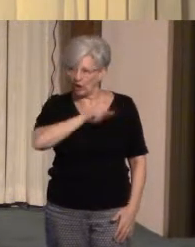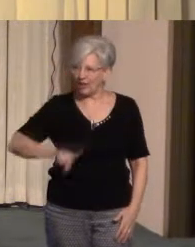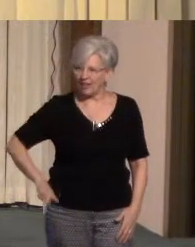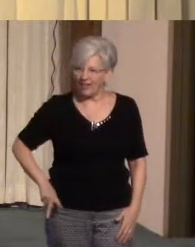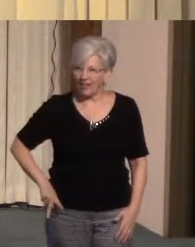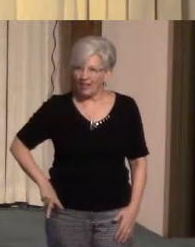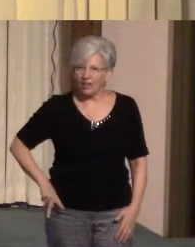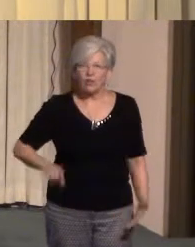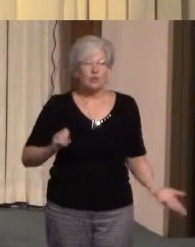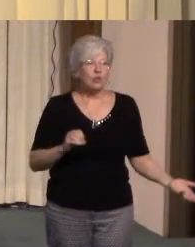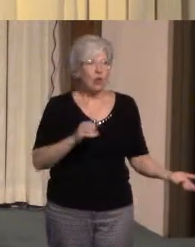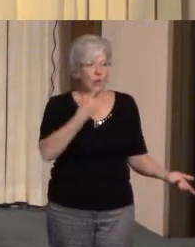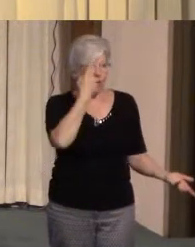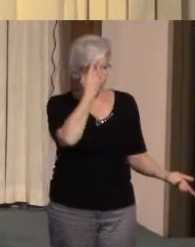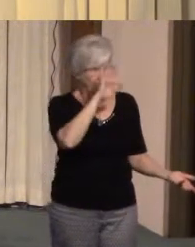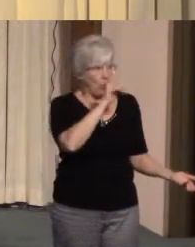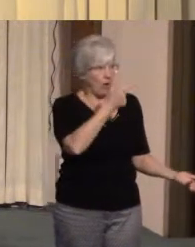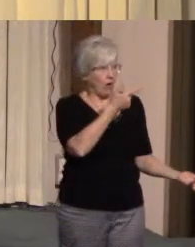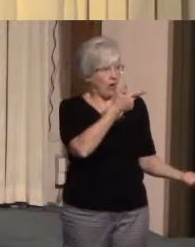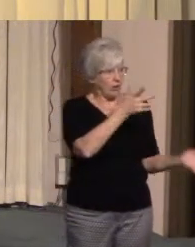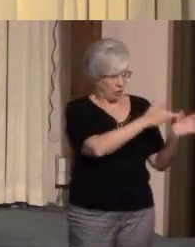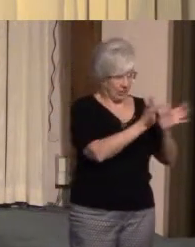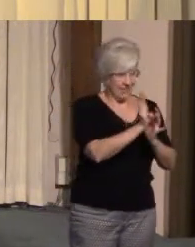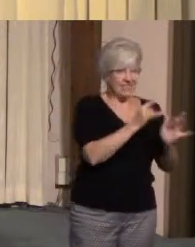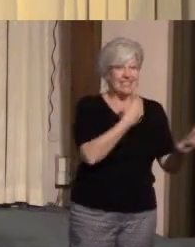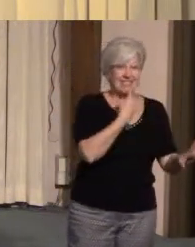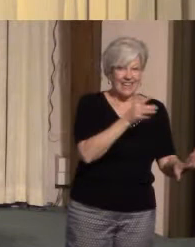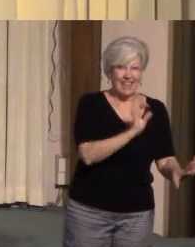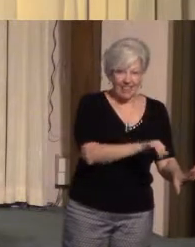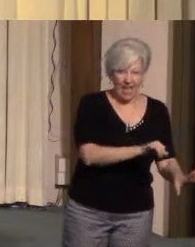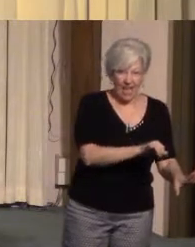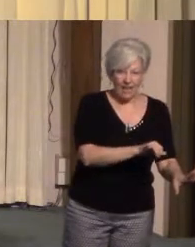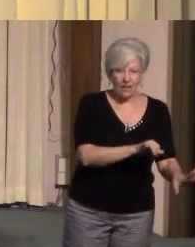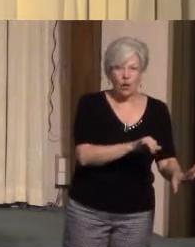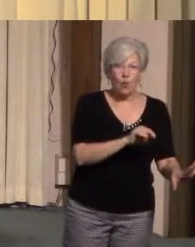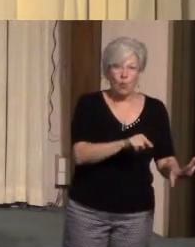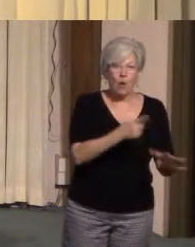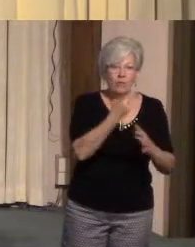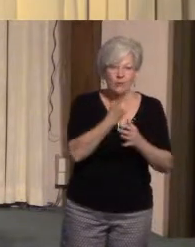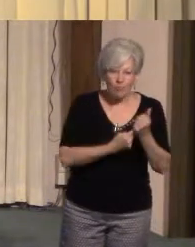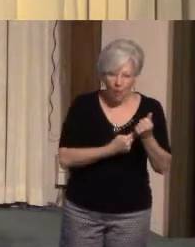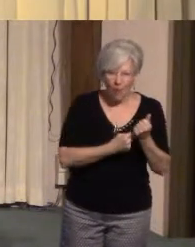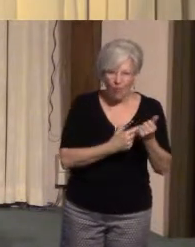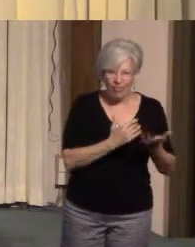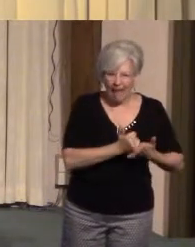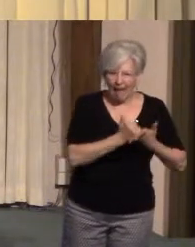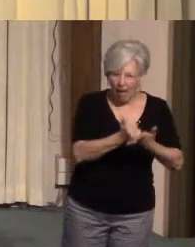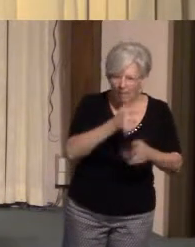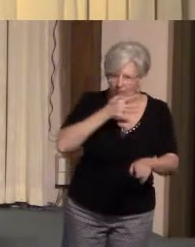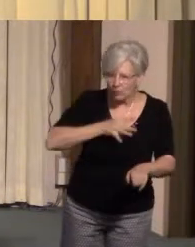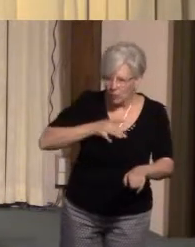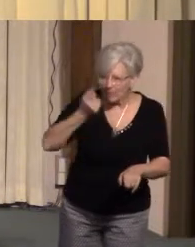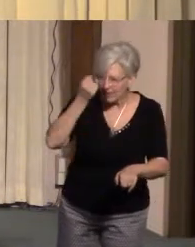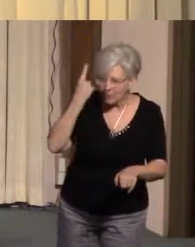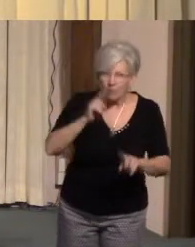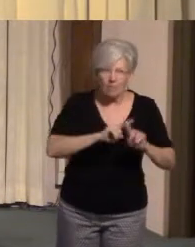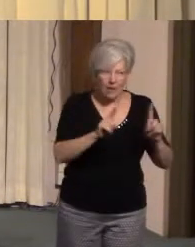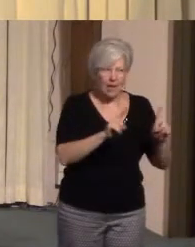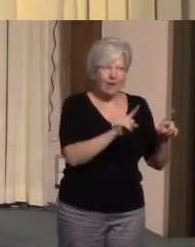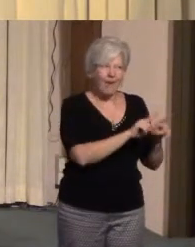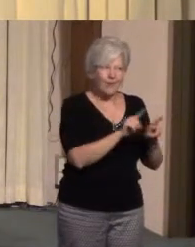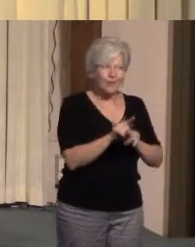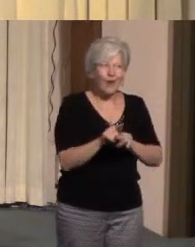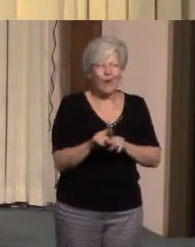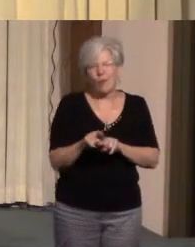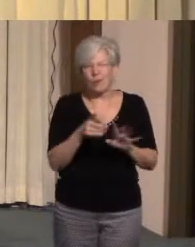Okay? So for him to say that was both pointing this lady in the right direction theologically, but also he was